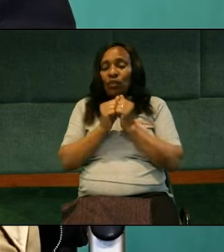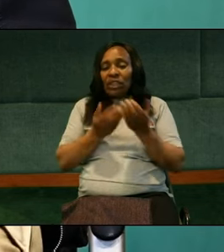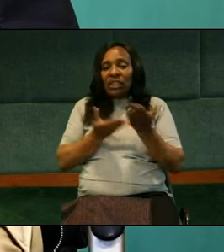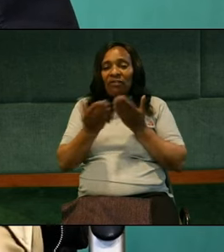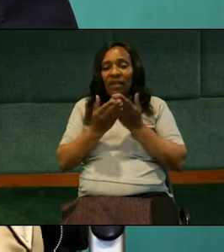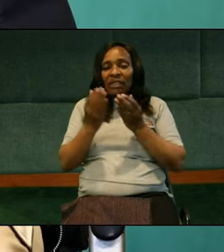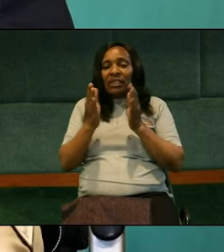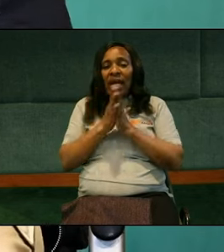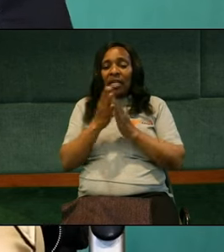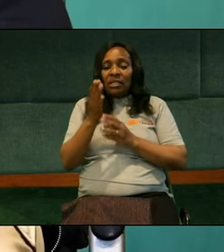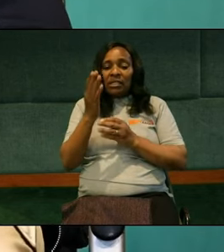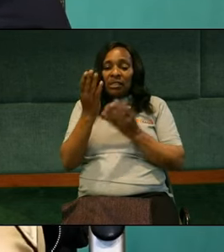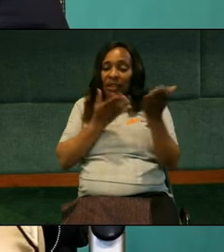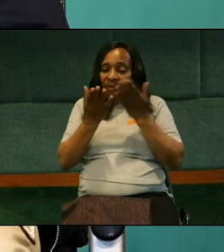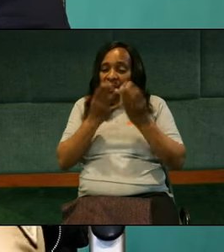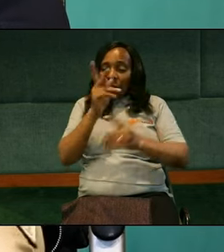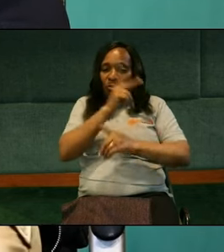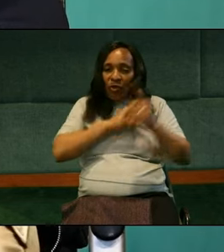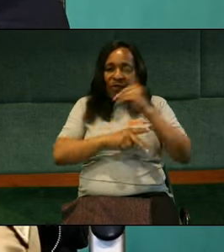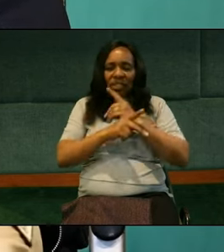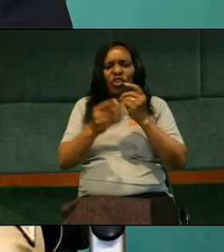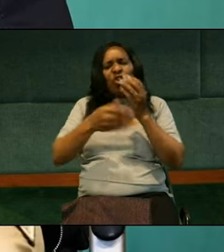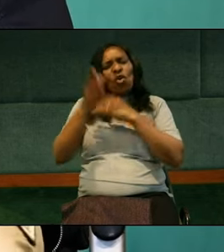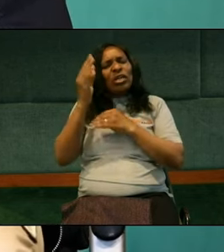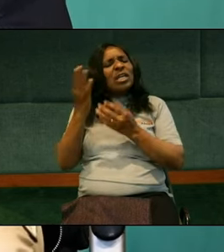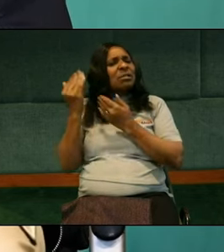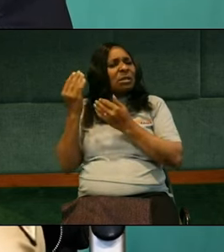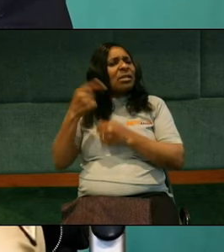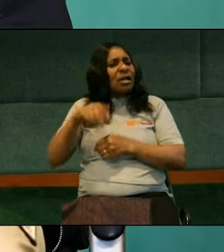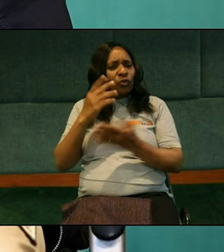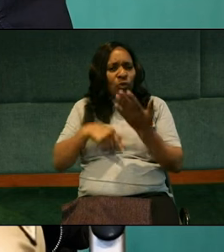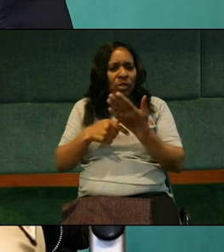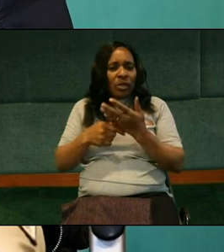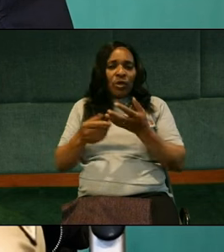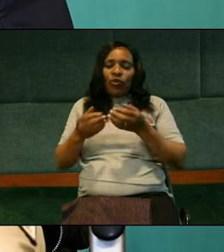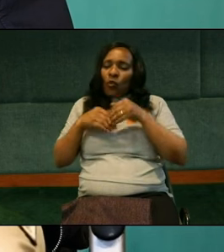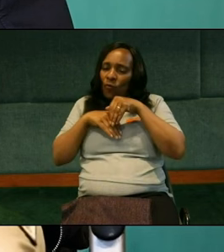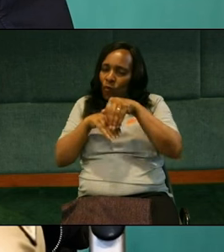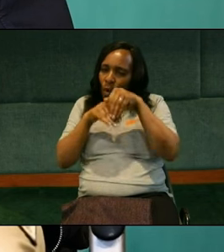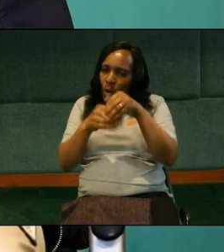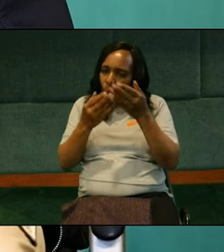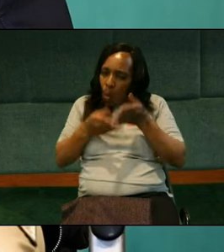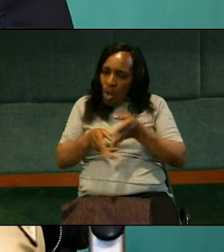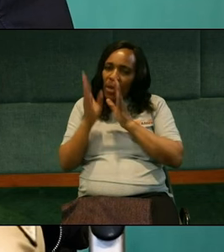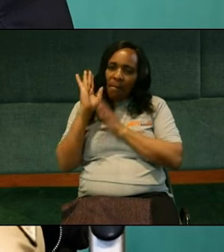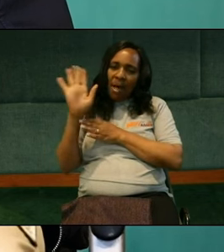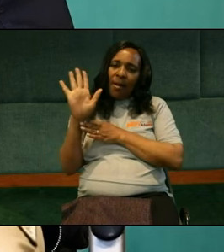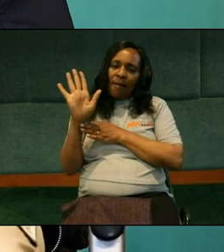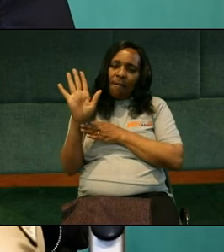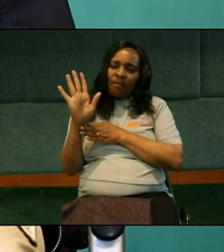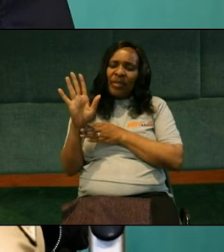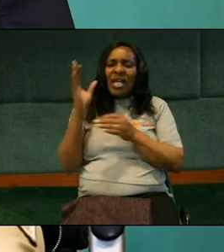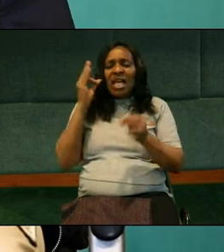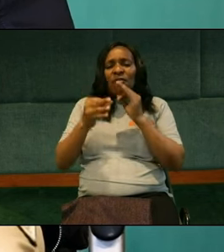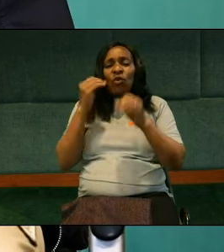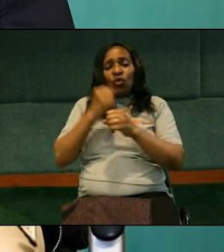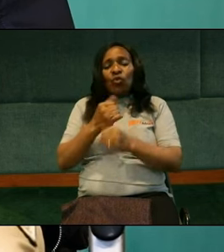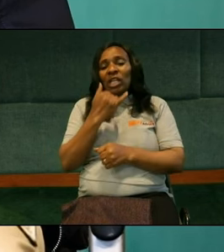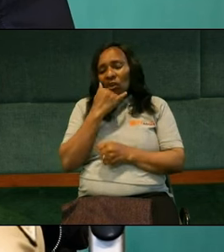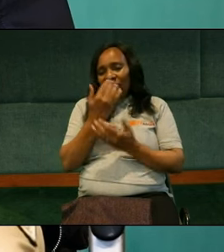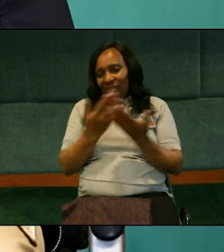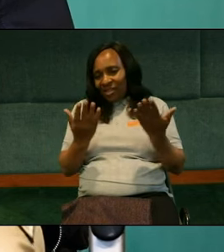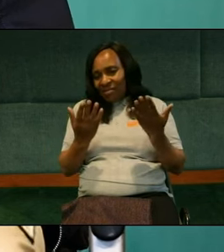prophets. God expects us to follow him in his ways. And if we do the wrong